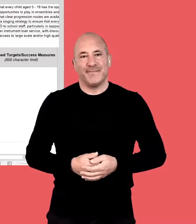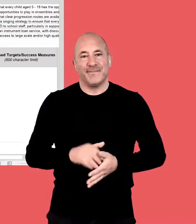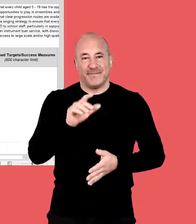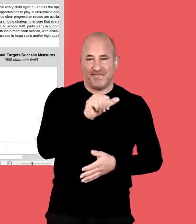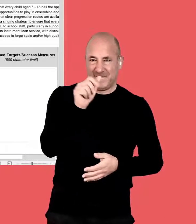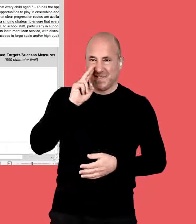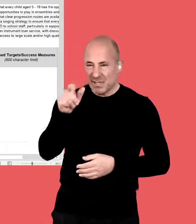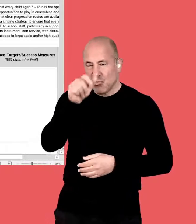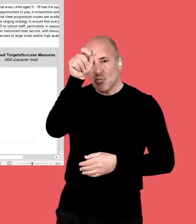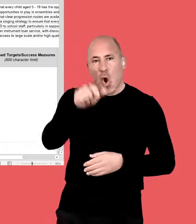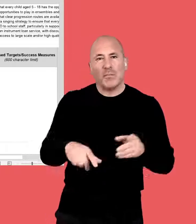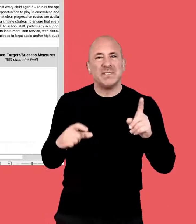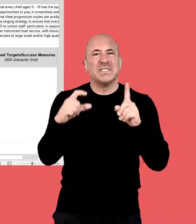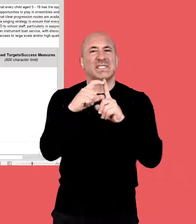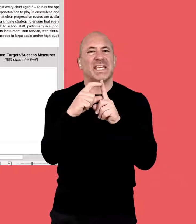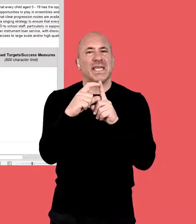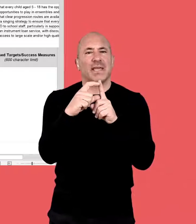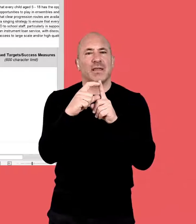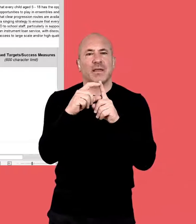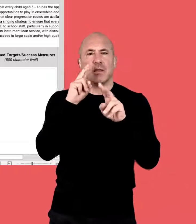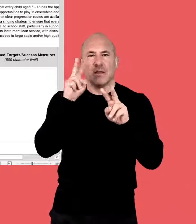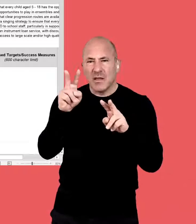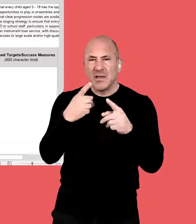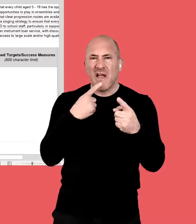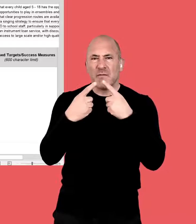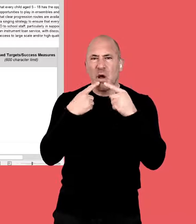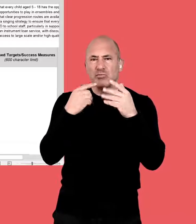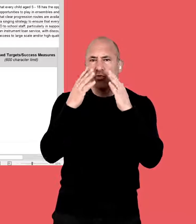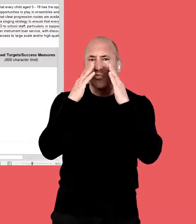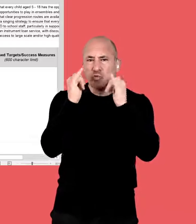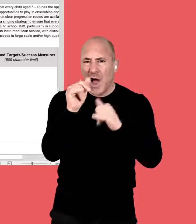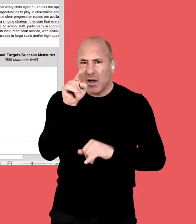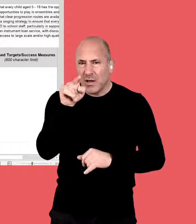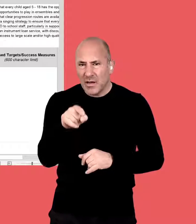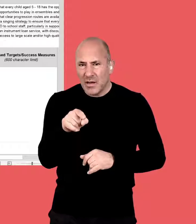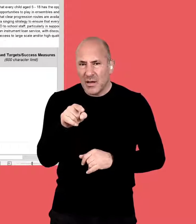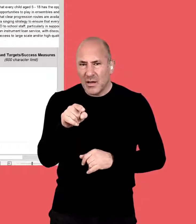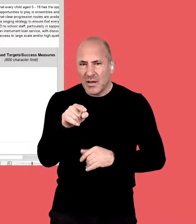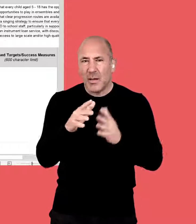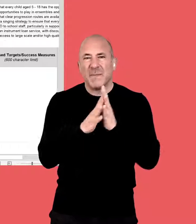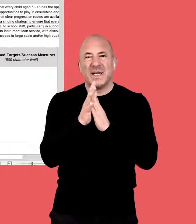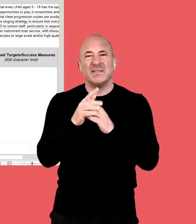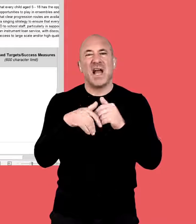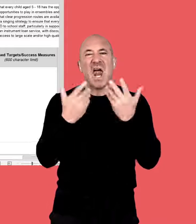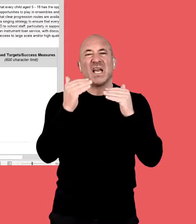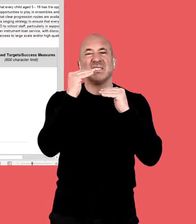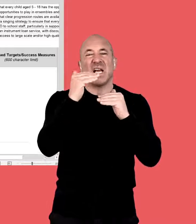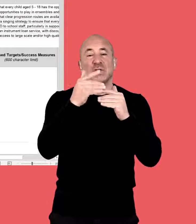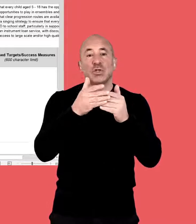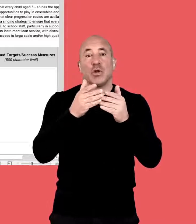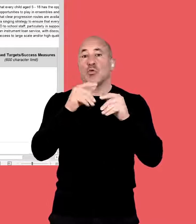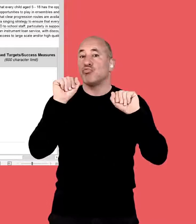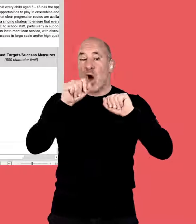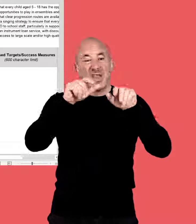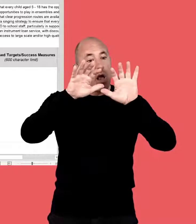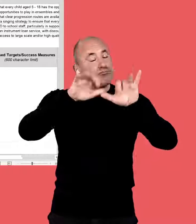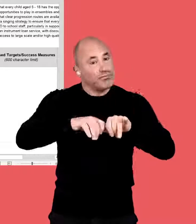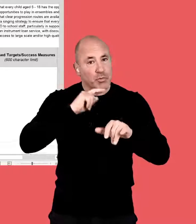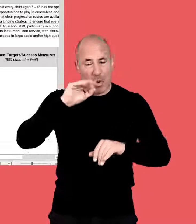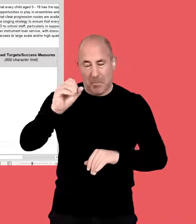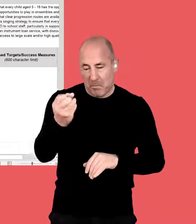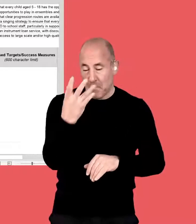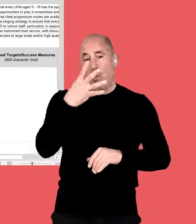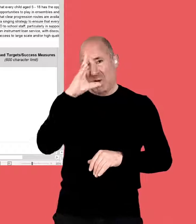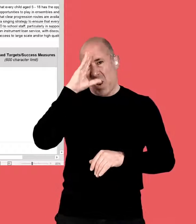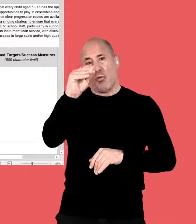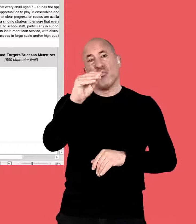Looking at column D initially, there is an information check, which will flag if any mandatory sections on each row